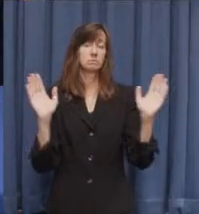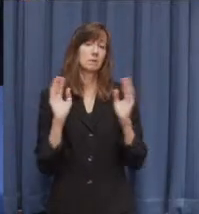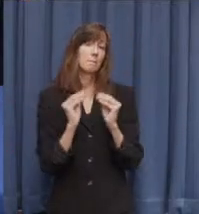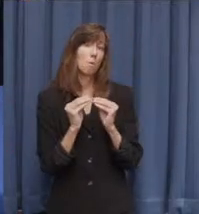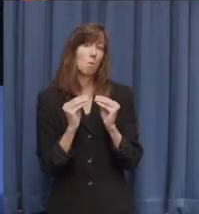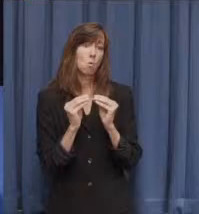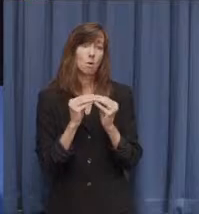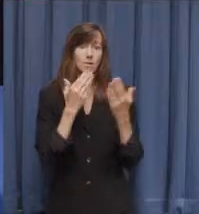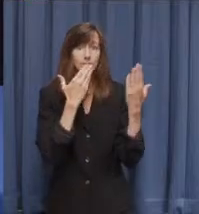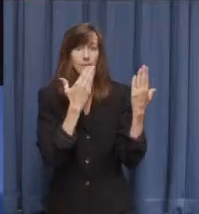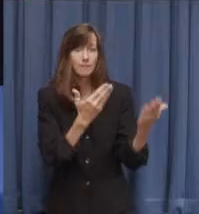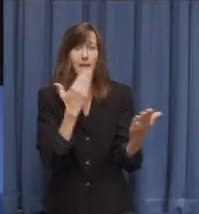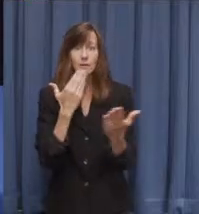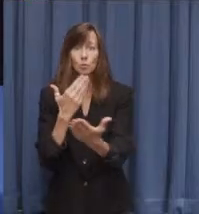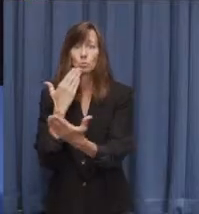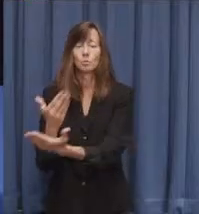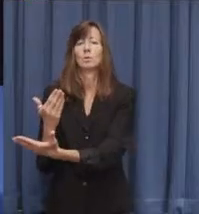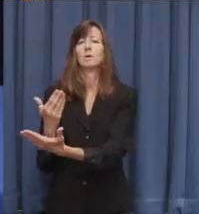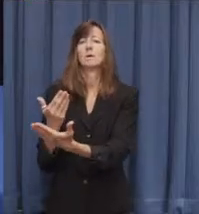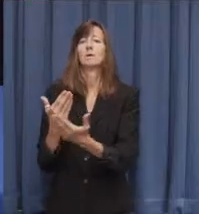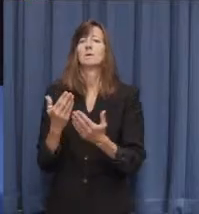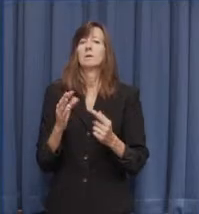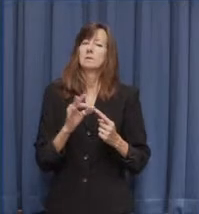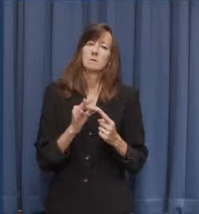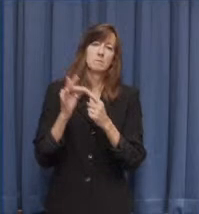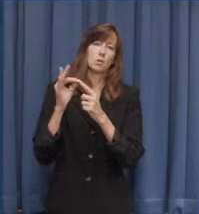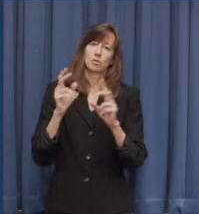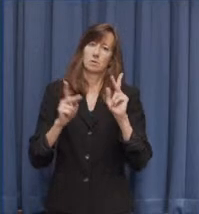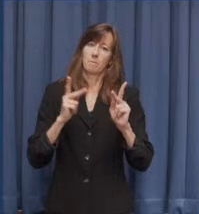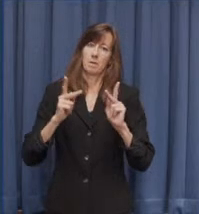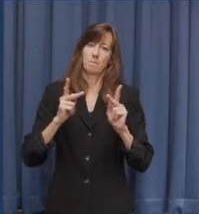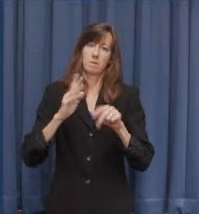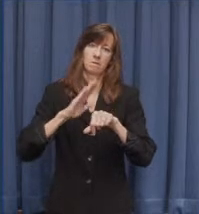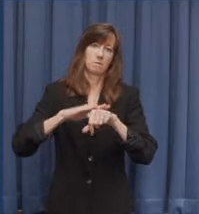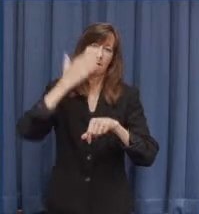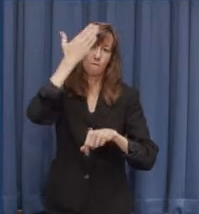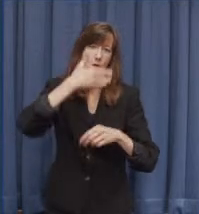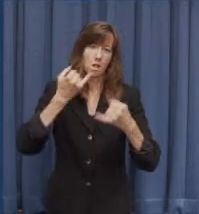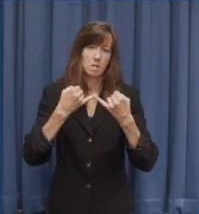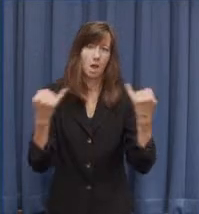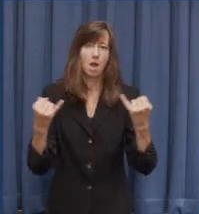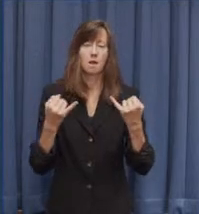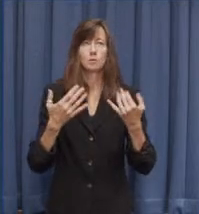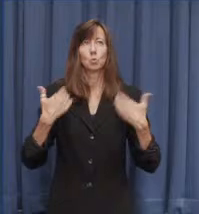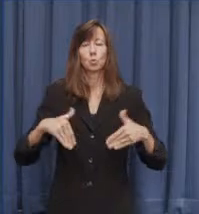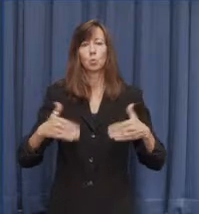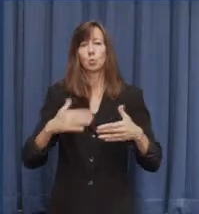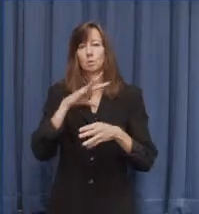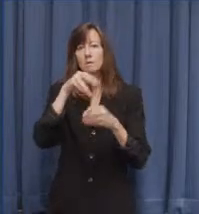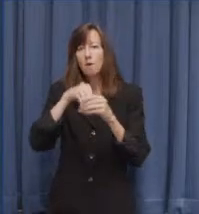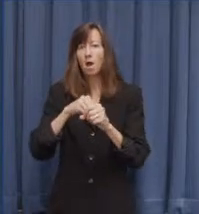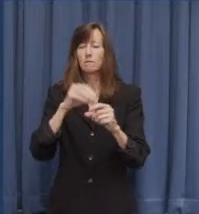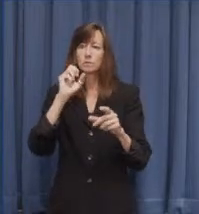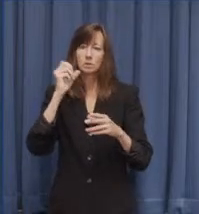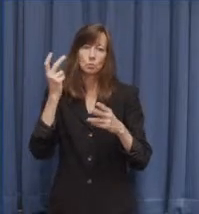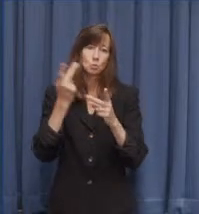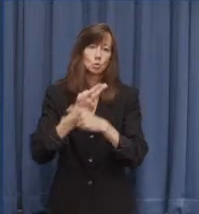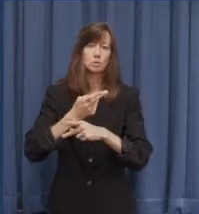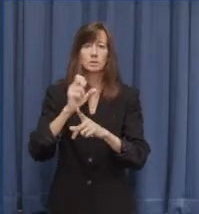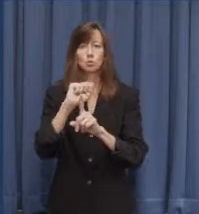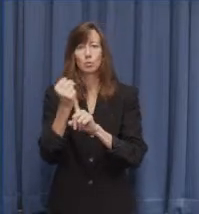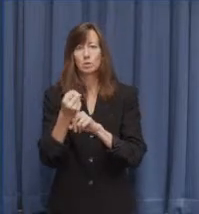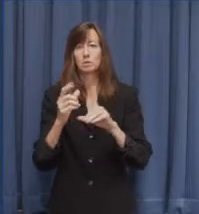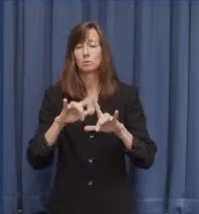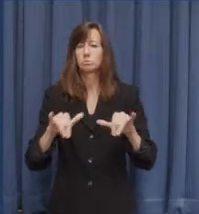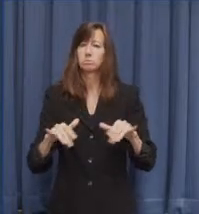everyone, especially all those that have been on the front lines of this in the worst of it, and continue to be, from